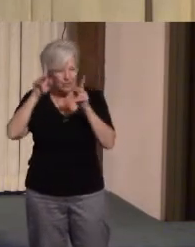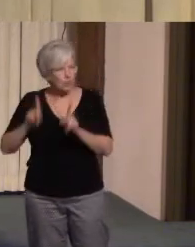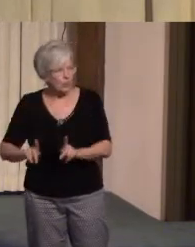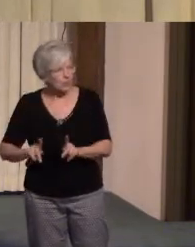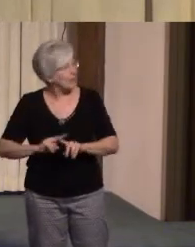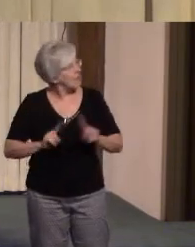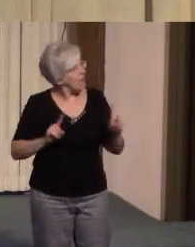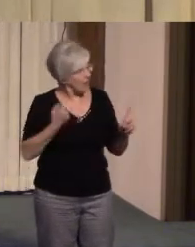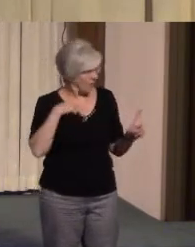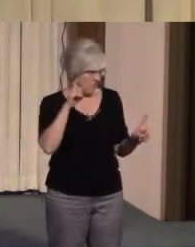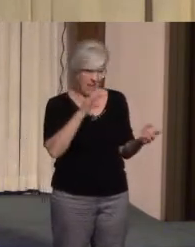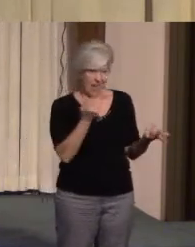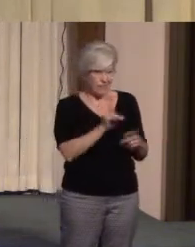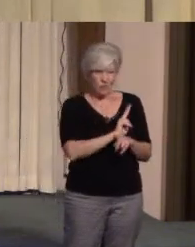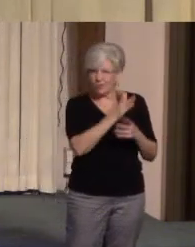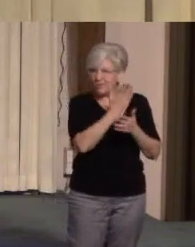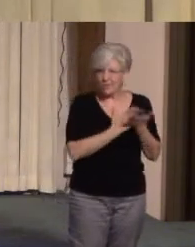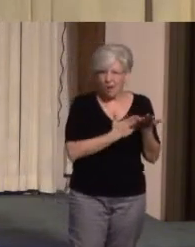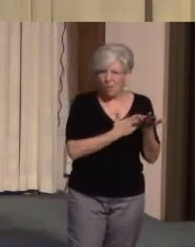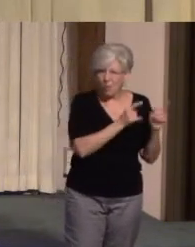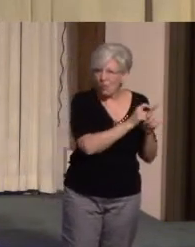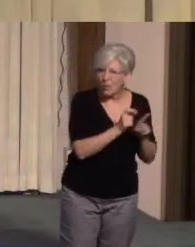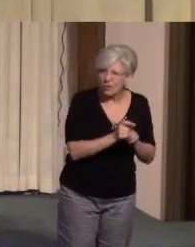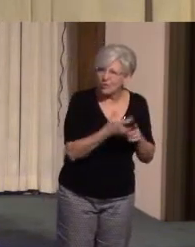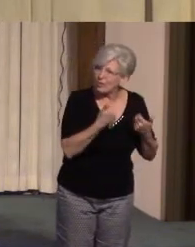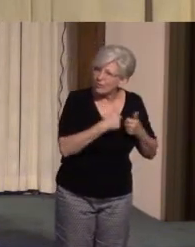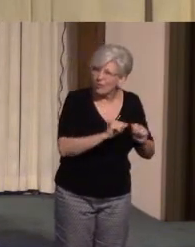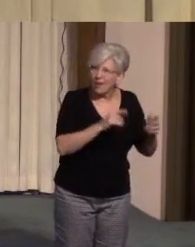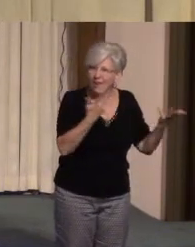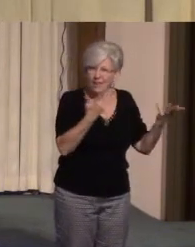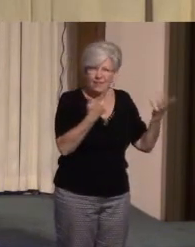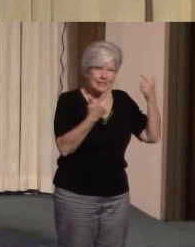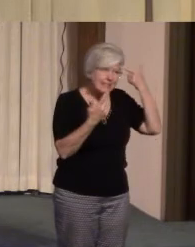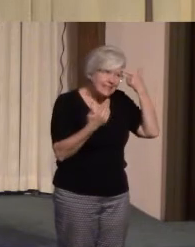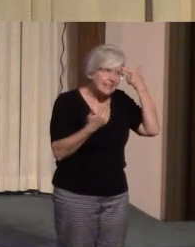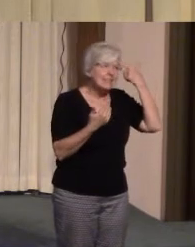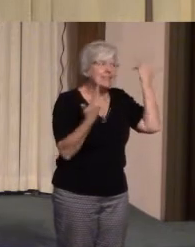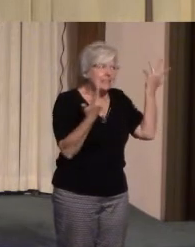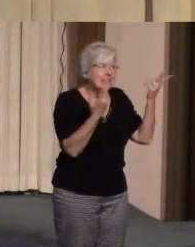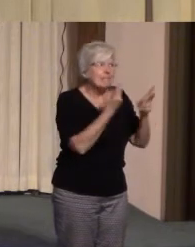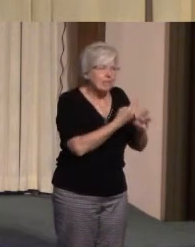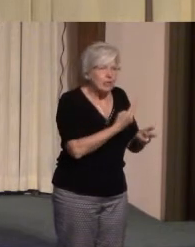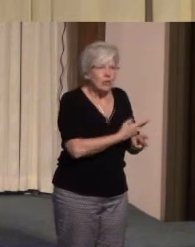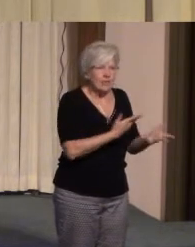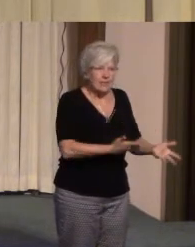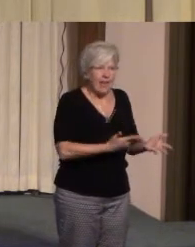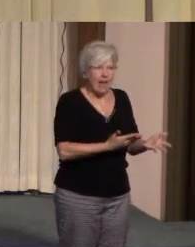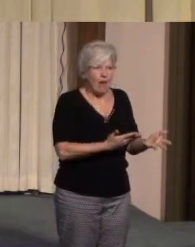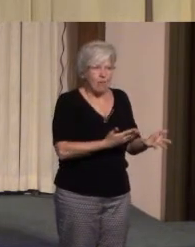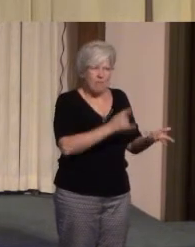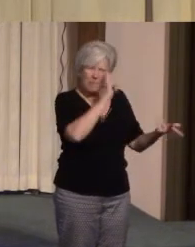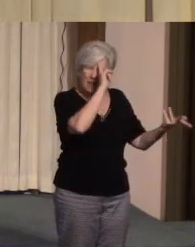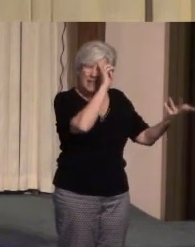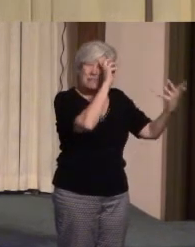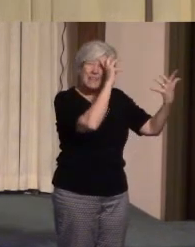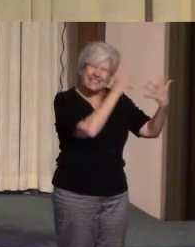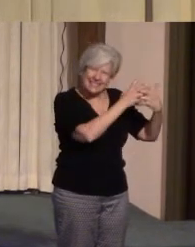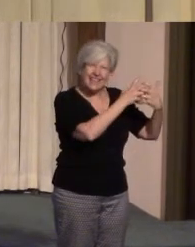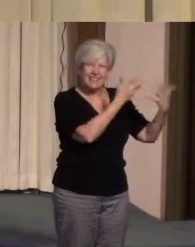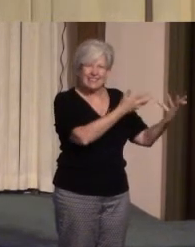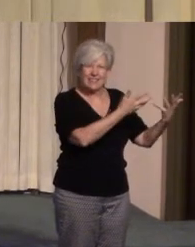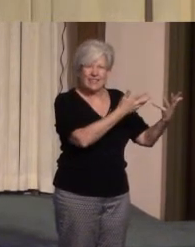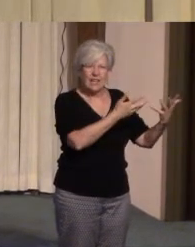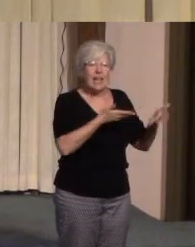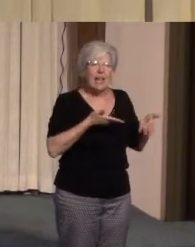but we have to use some words, some of our words, to try to figure this thing out, to suss it out, to make sense for us, and to let